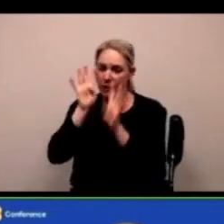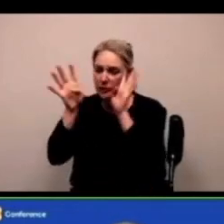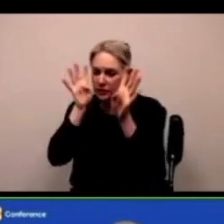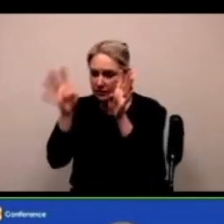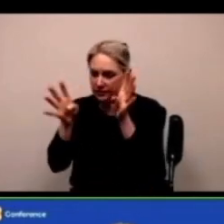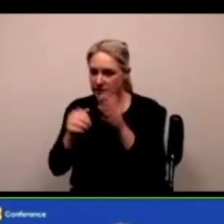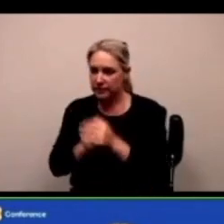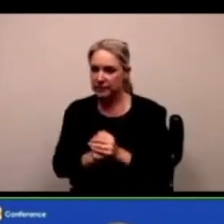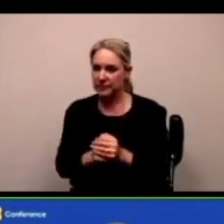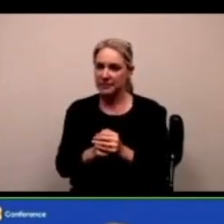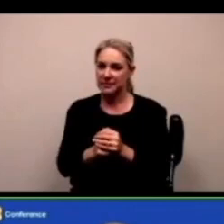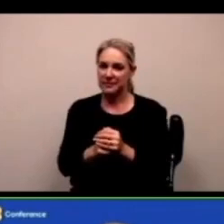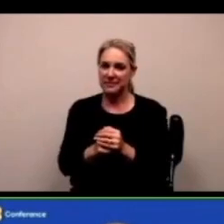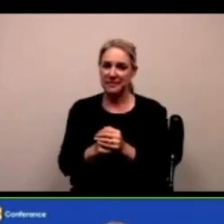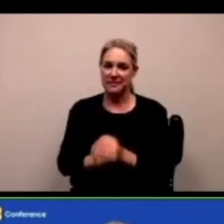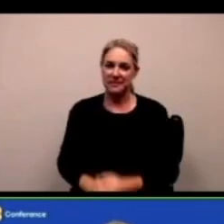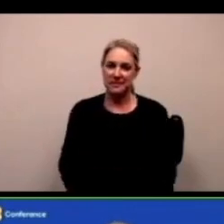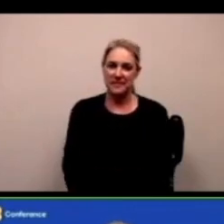other ones.